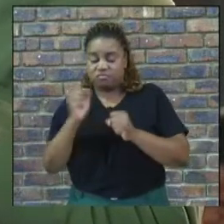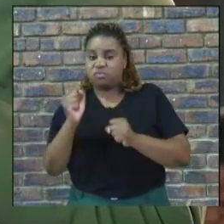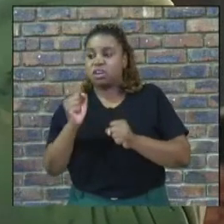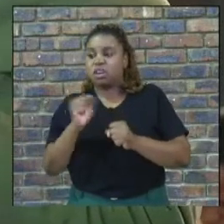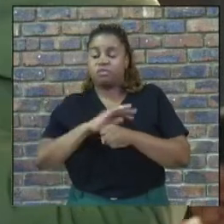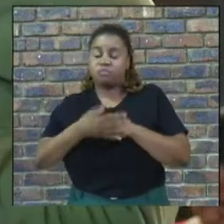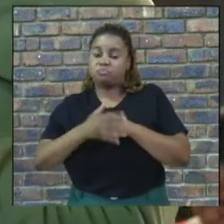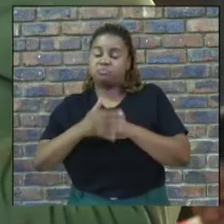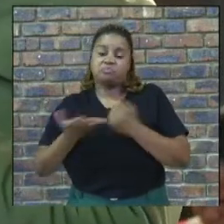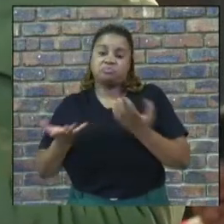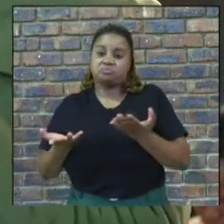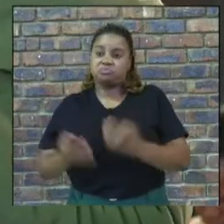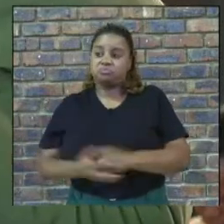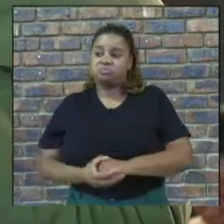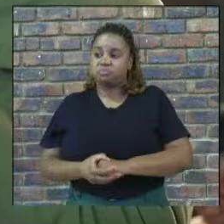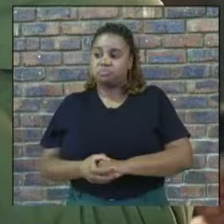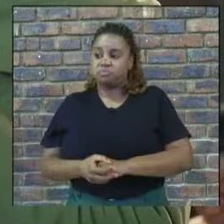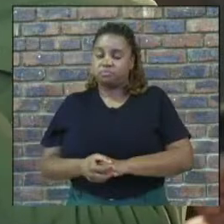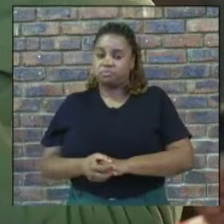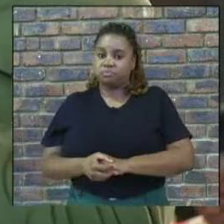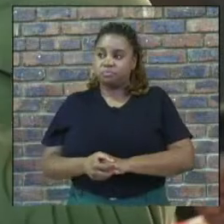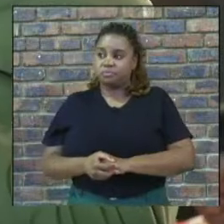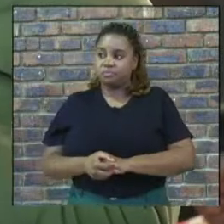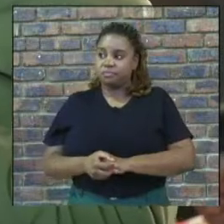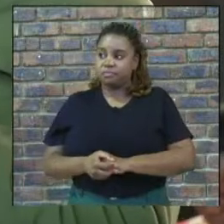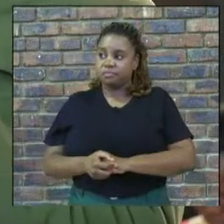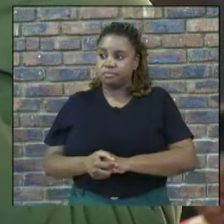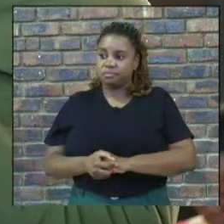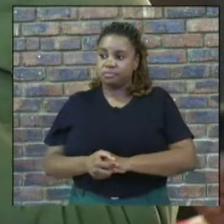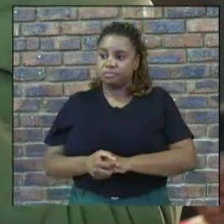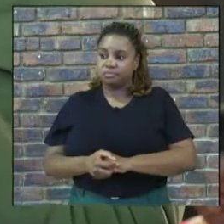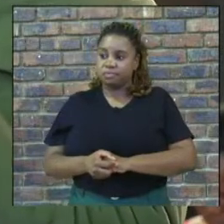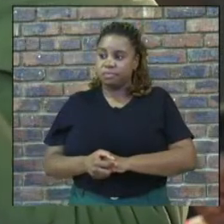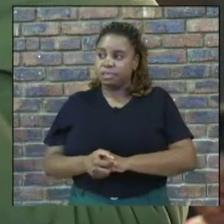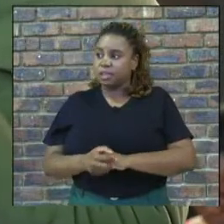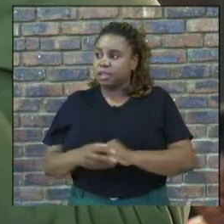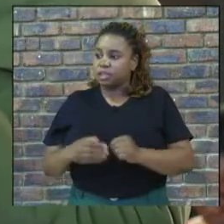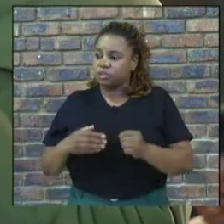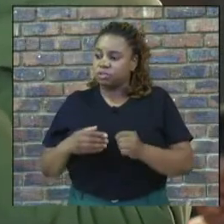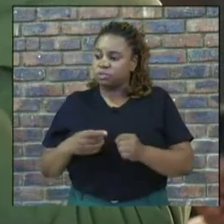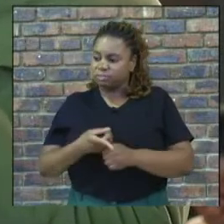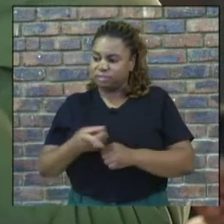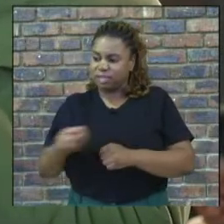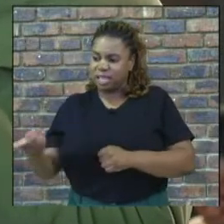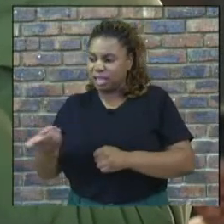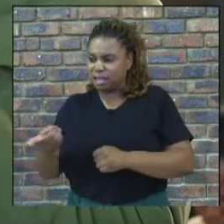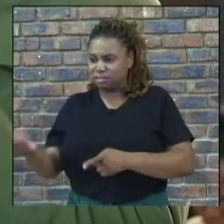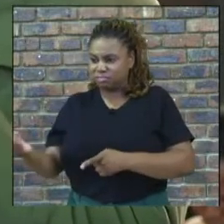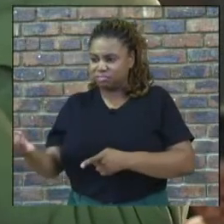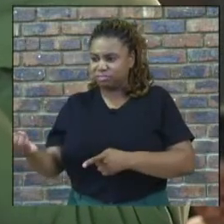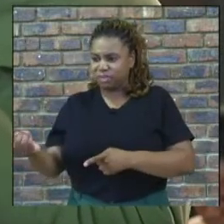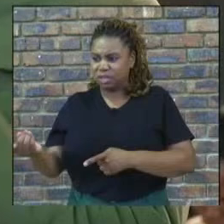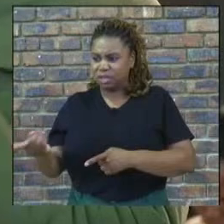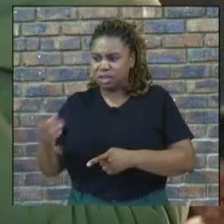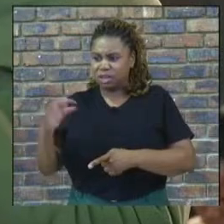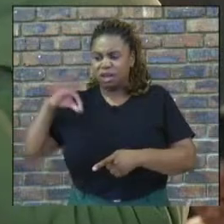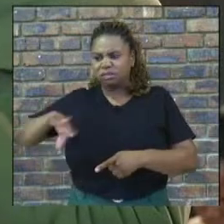they are benefiting from everything supplying in South Africa. So I want to know